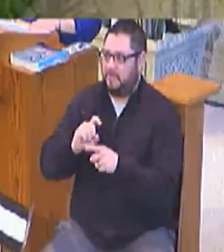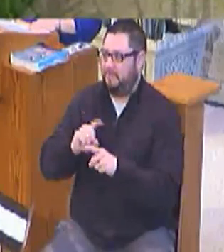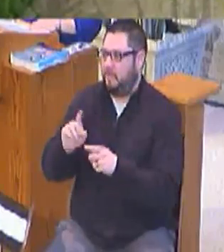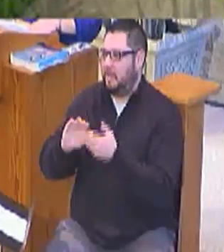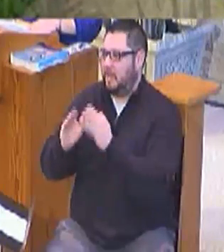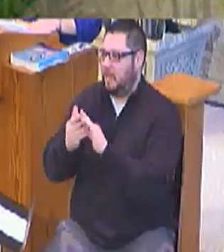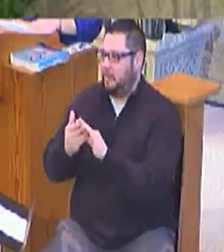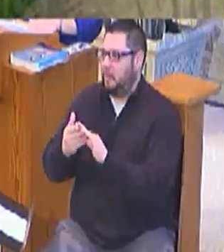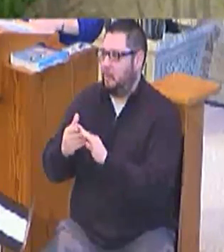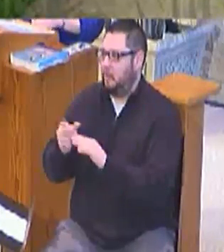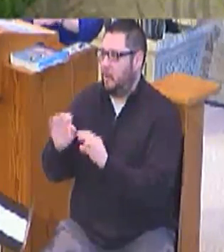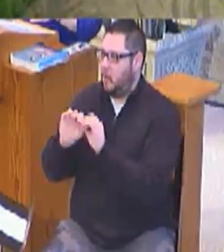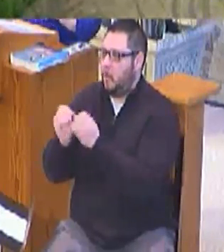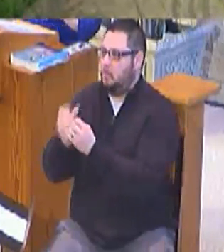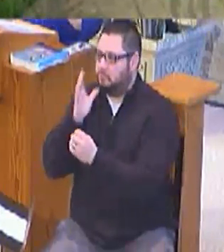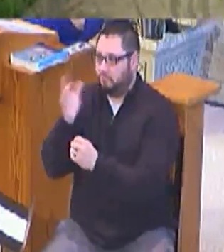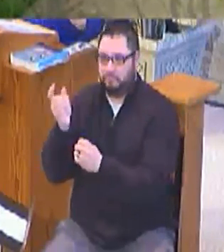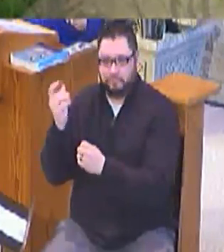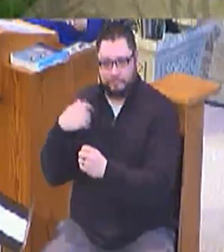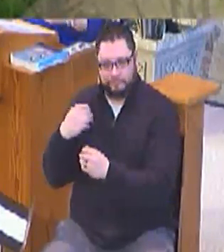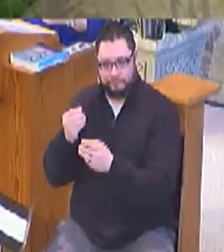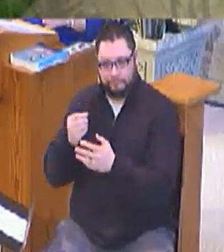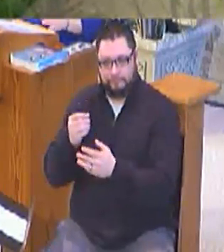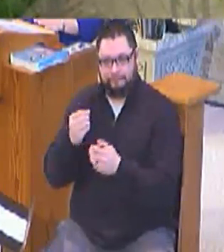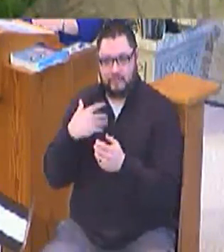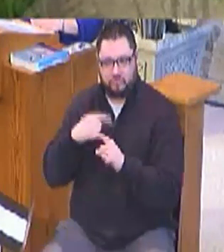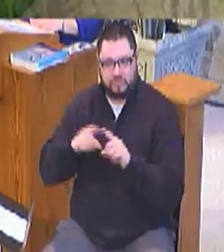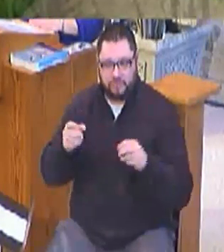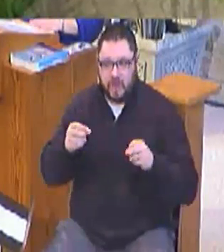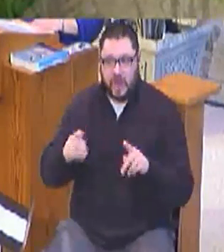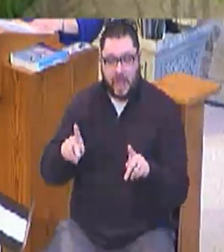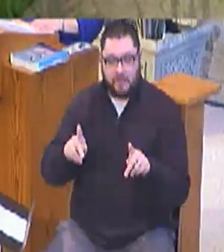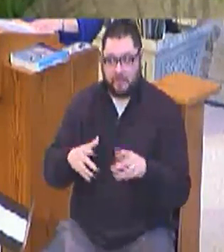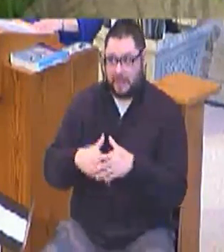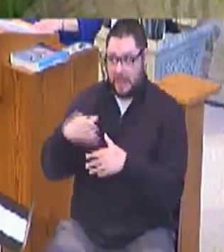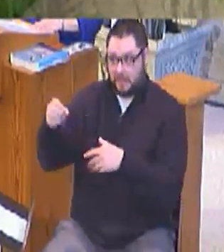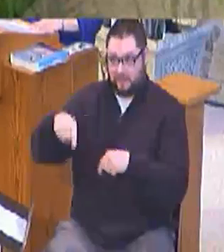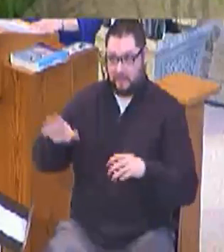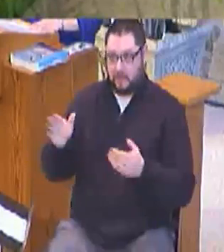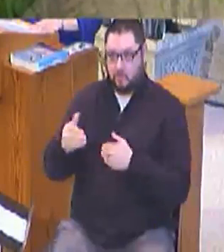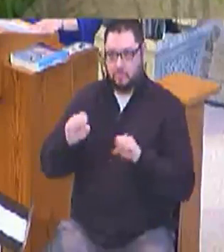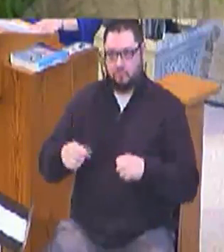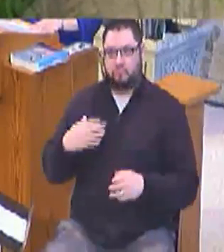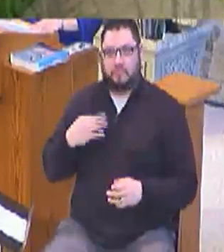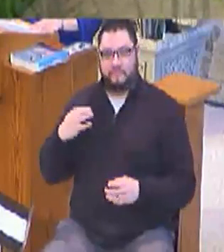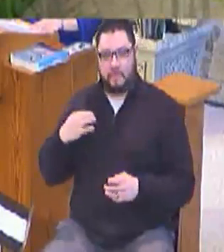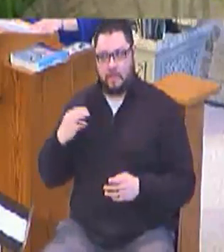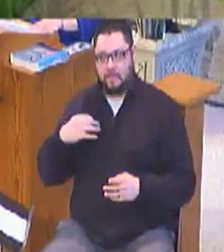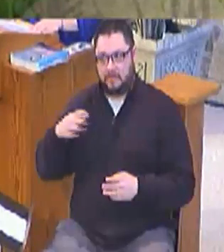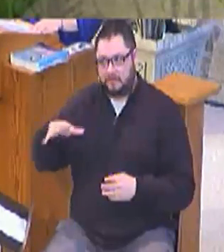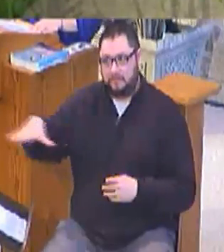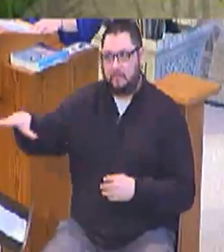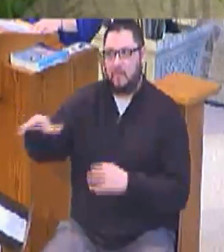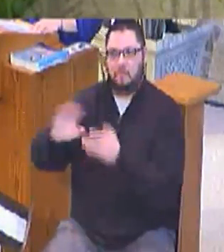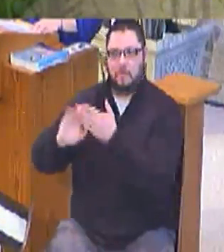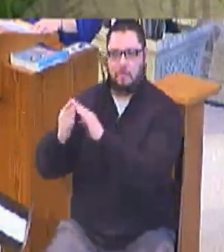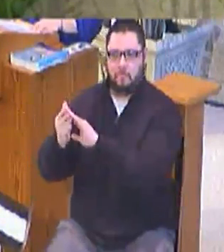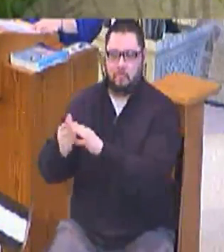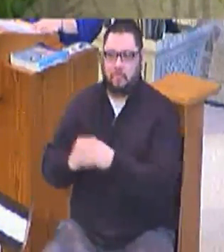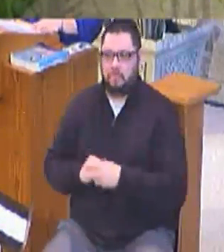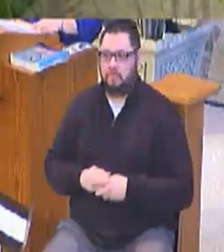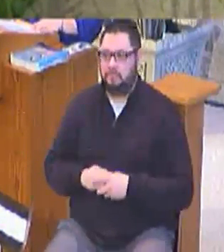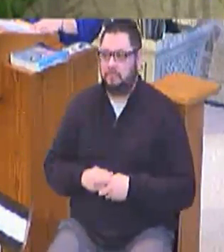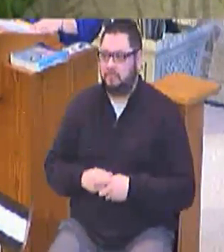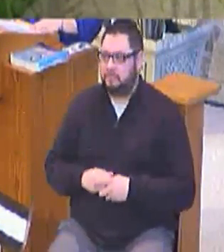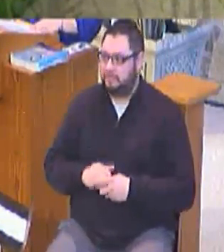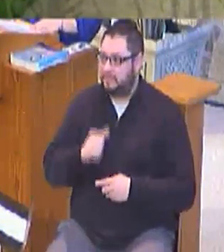organizations who will be giving you opportunities to volunteer outside these walls out in our community. Not